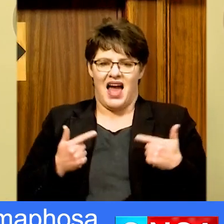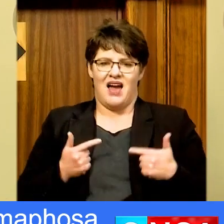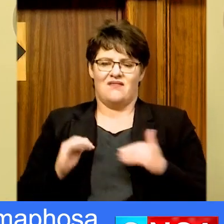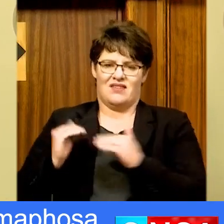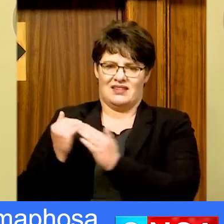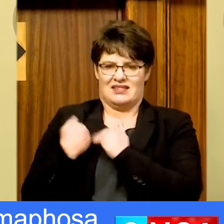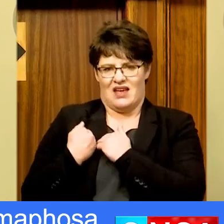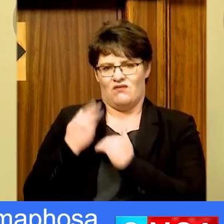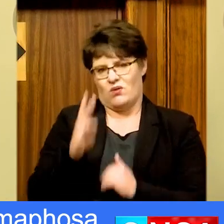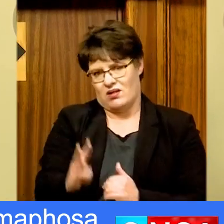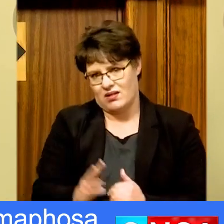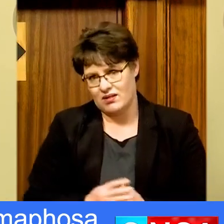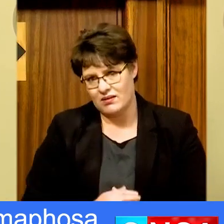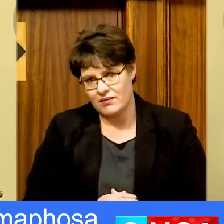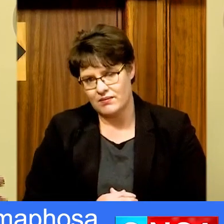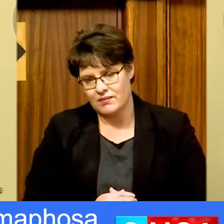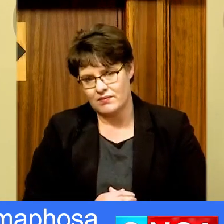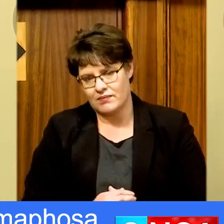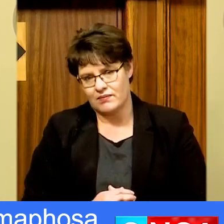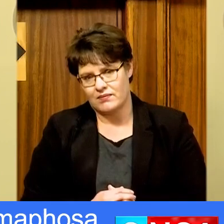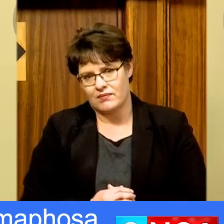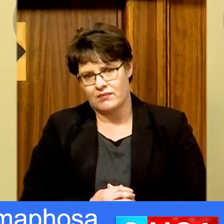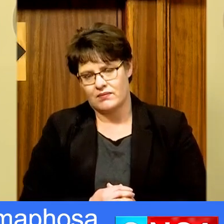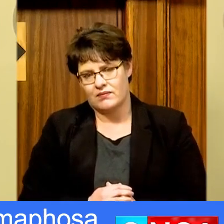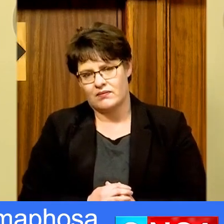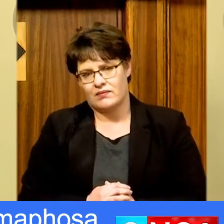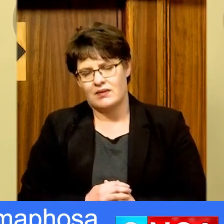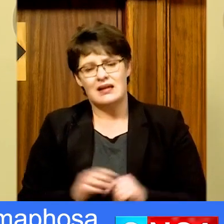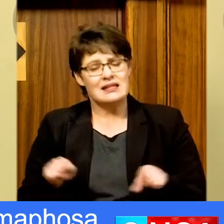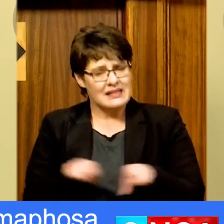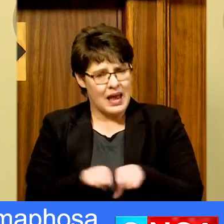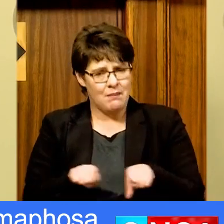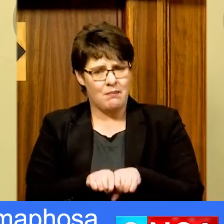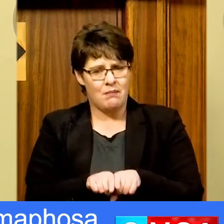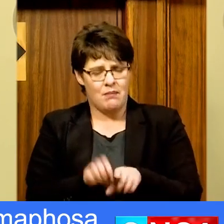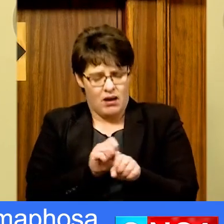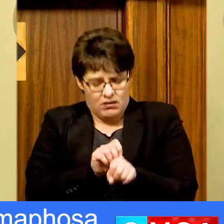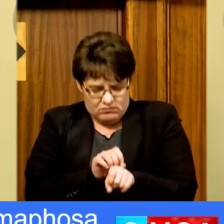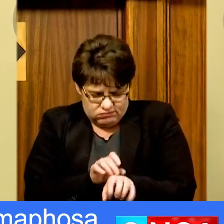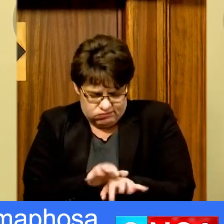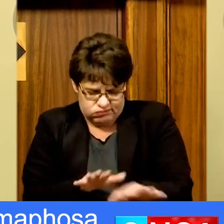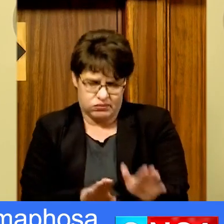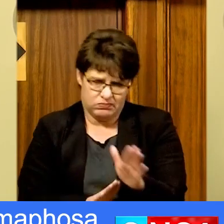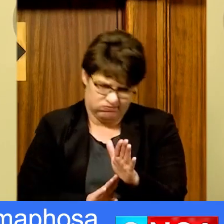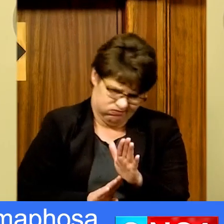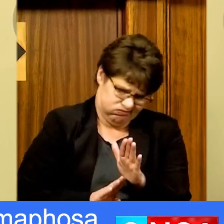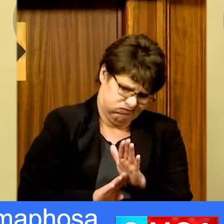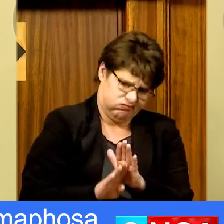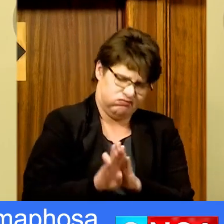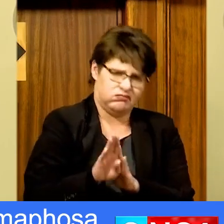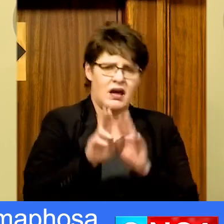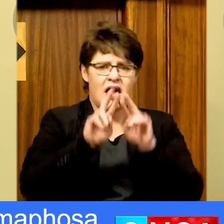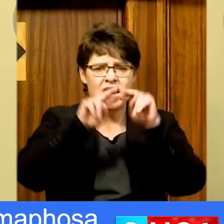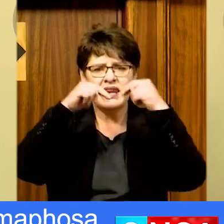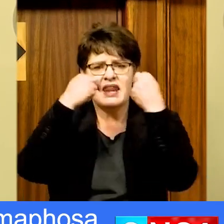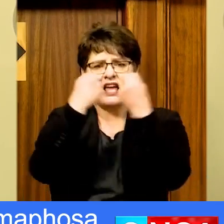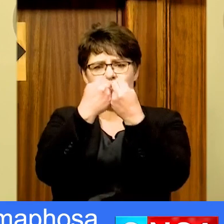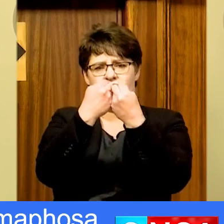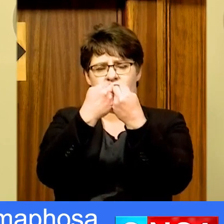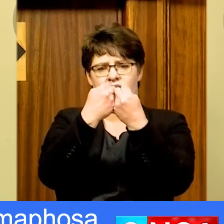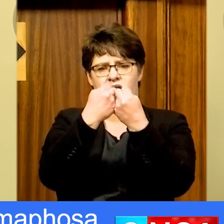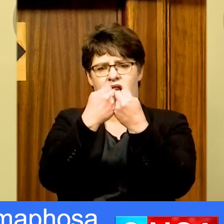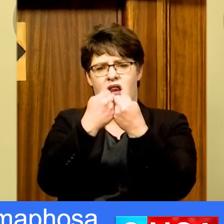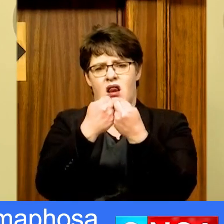people. In the light of the increased rate of infection, the National Coronavirus Command